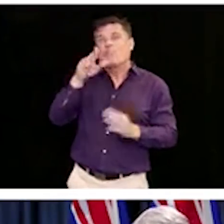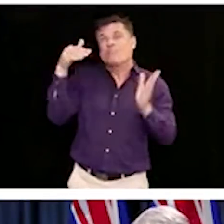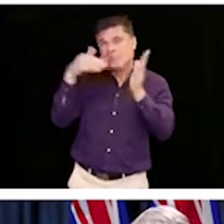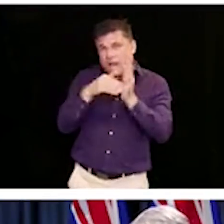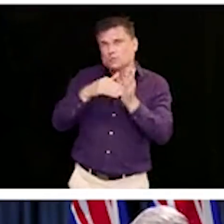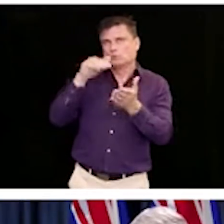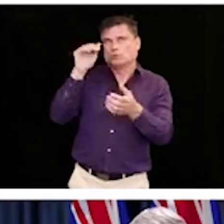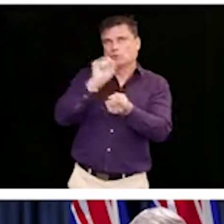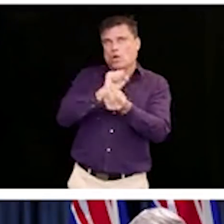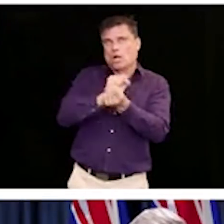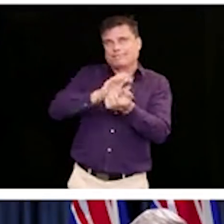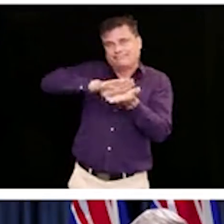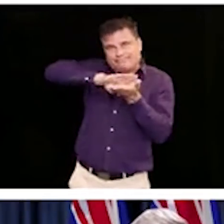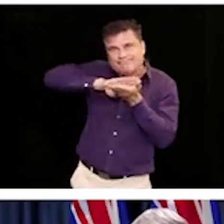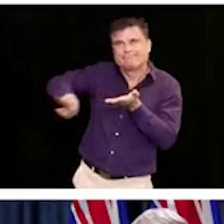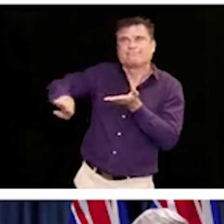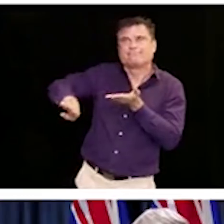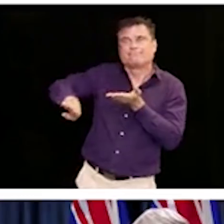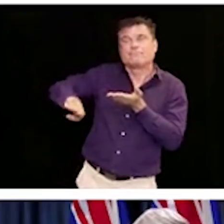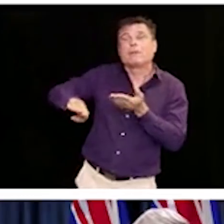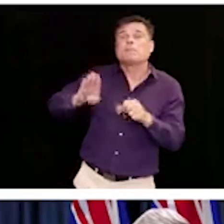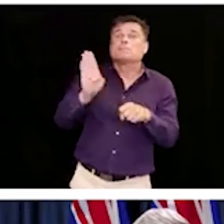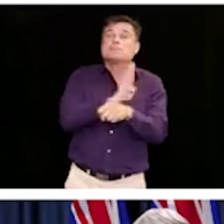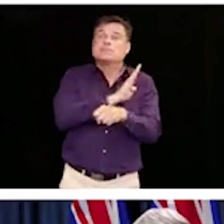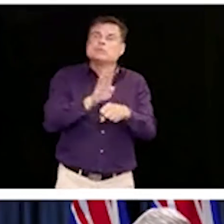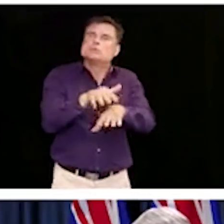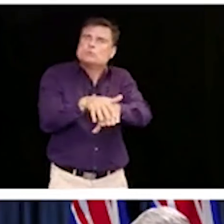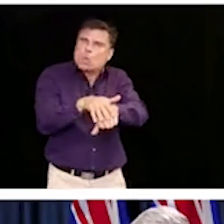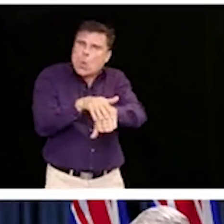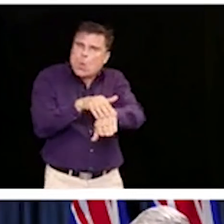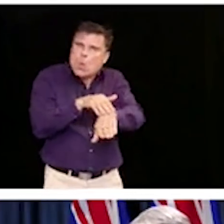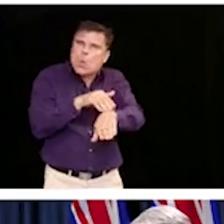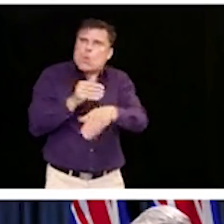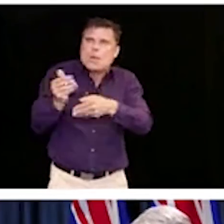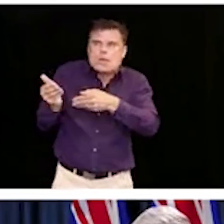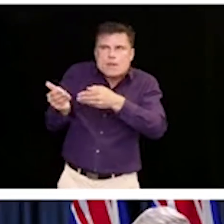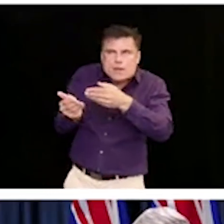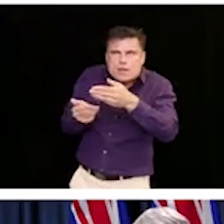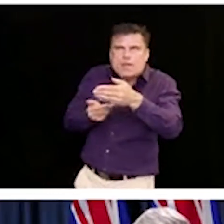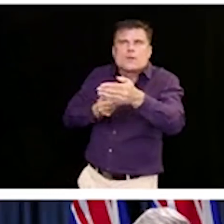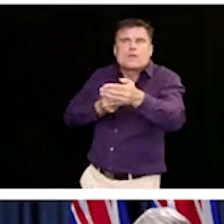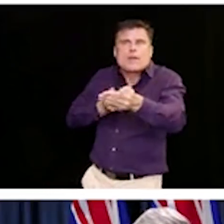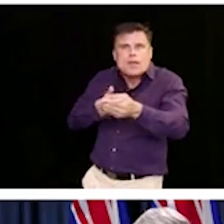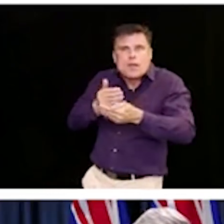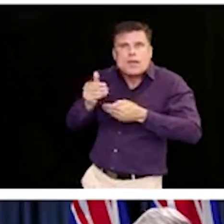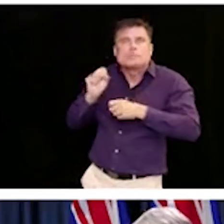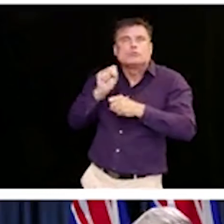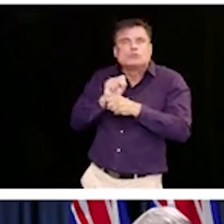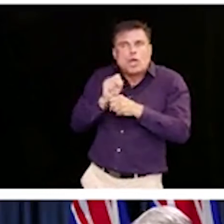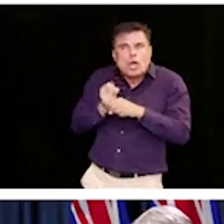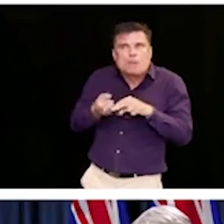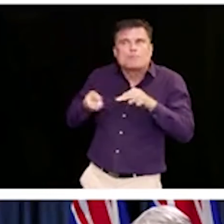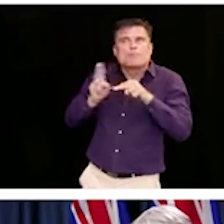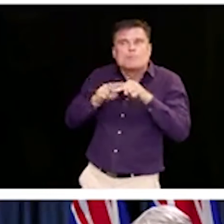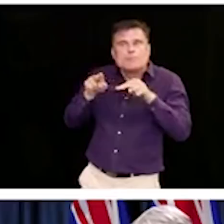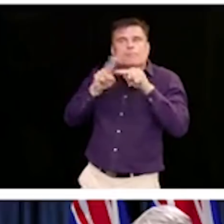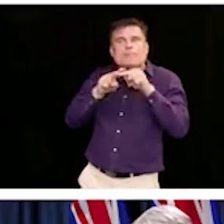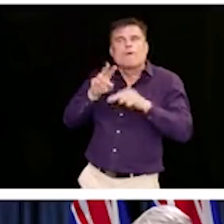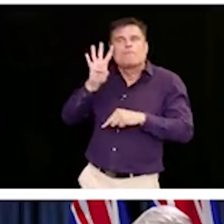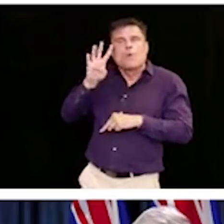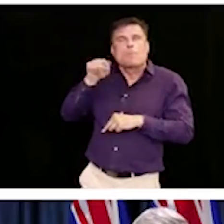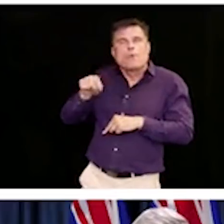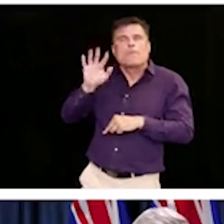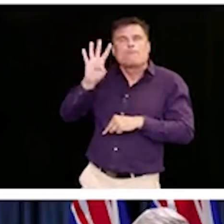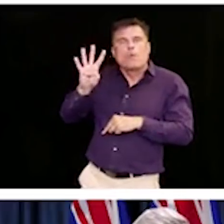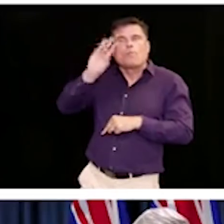jobs. And as businesses resume operations and employees are rehired, employment in British Columbia could increase by